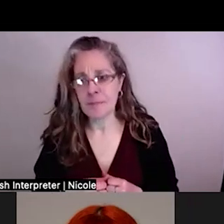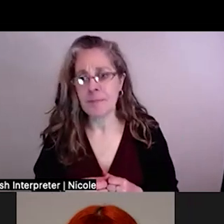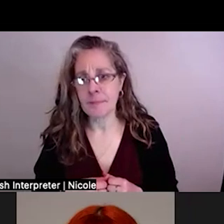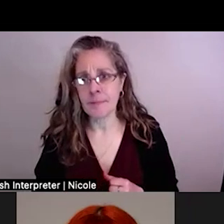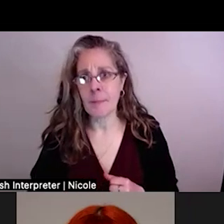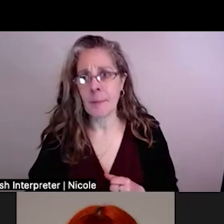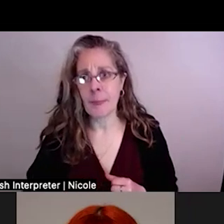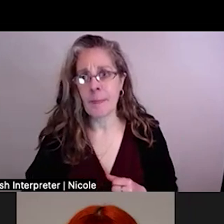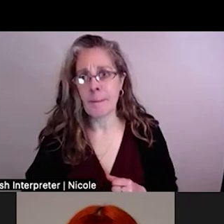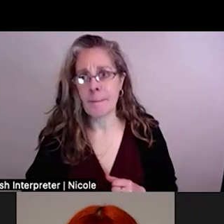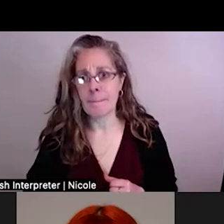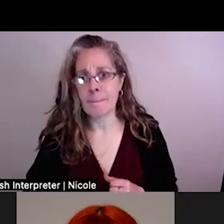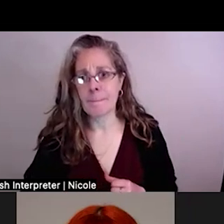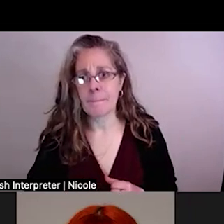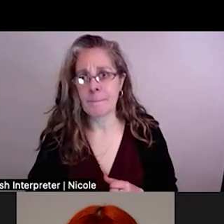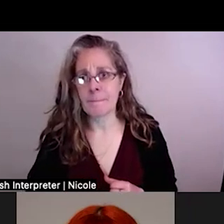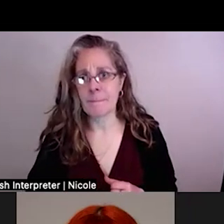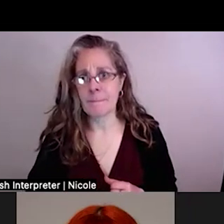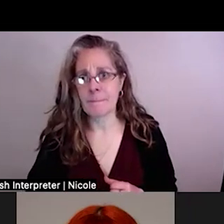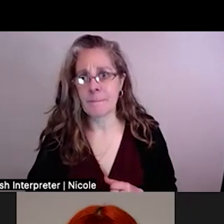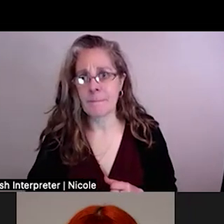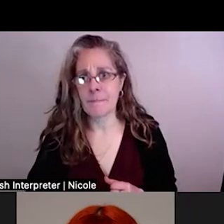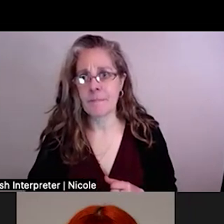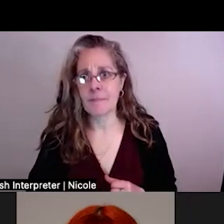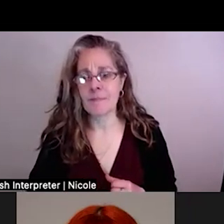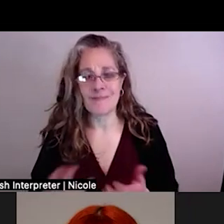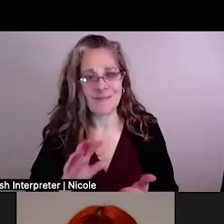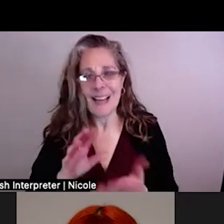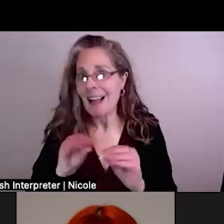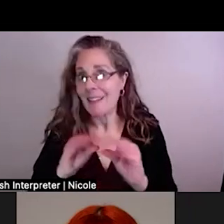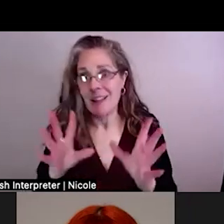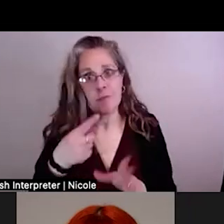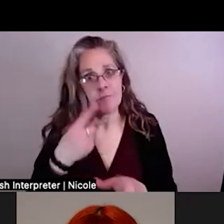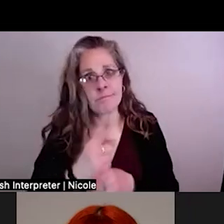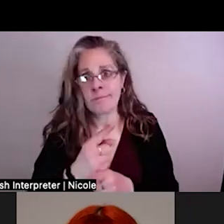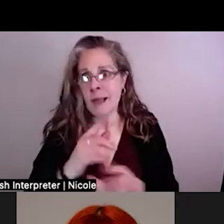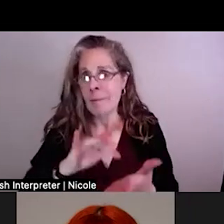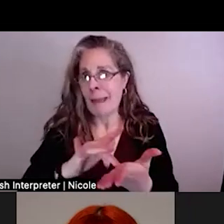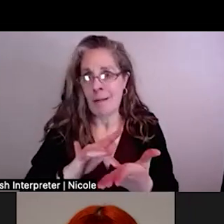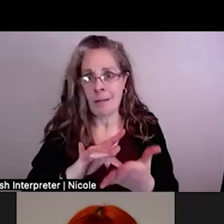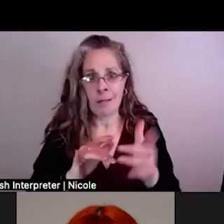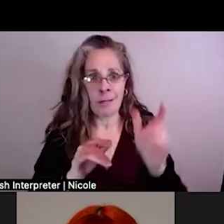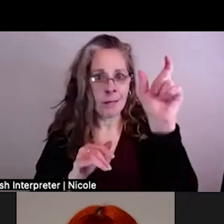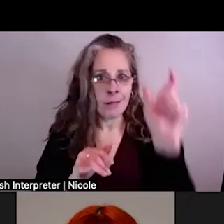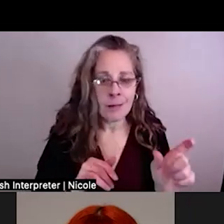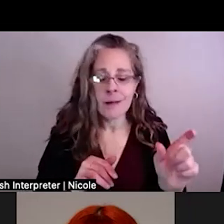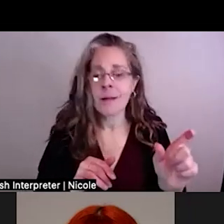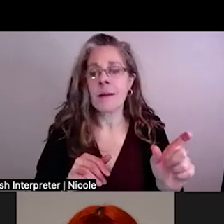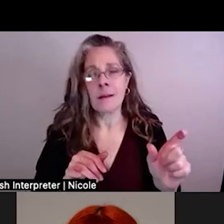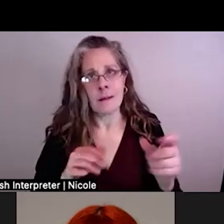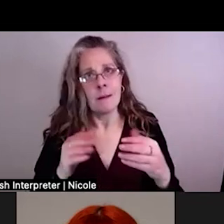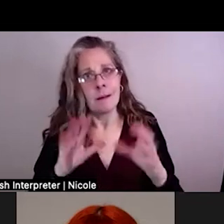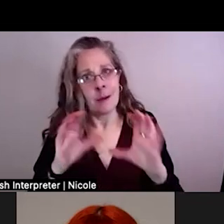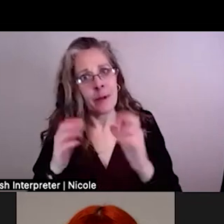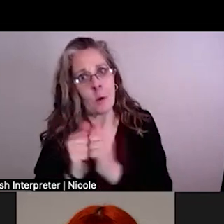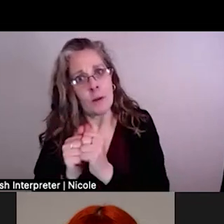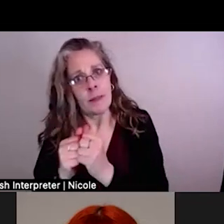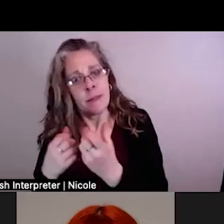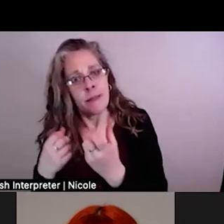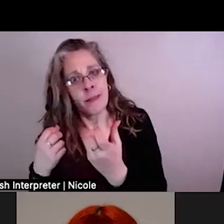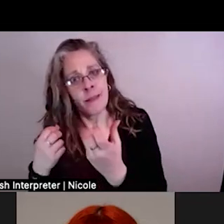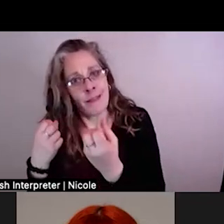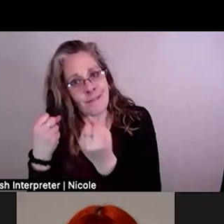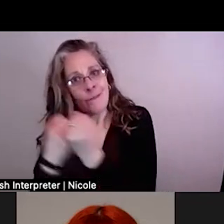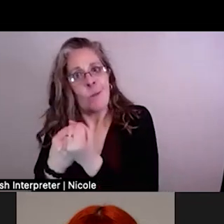it clearly, as you said, the medical versus the affirming, right,